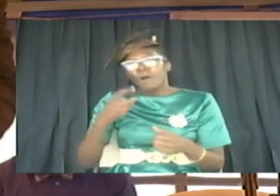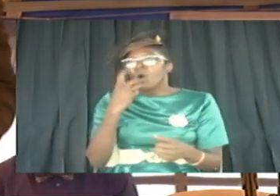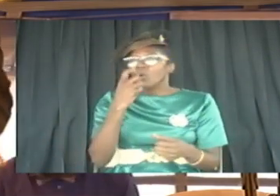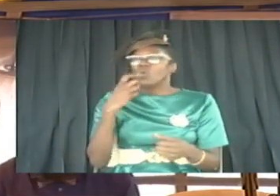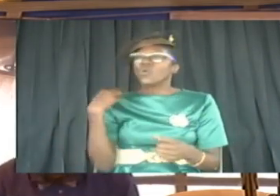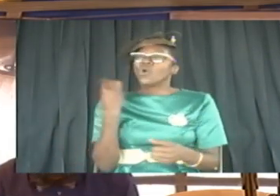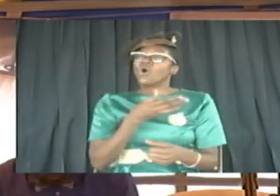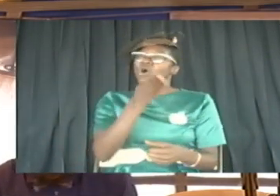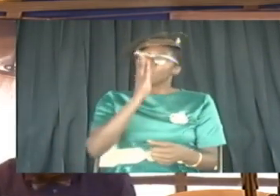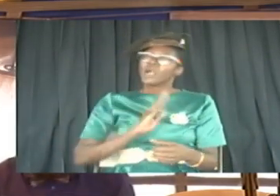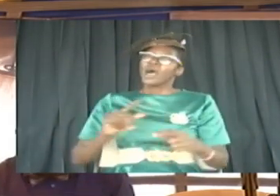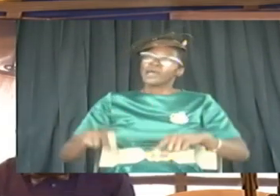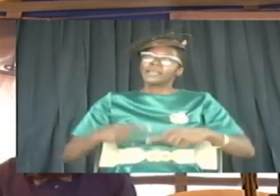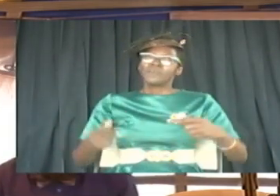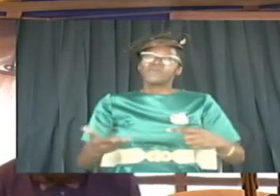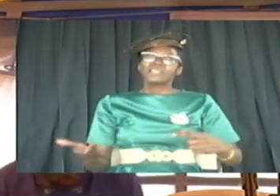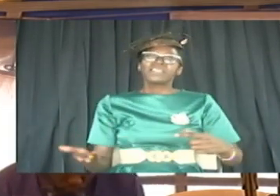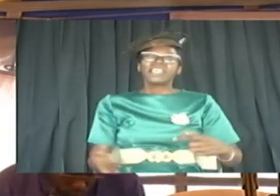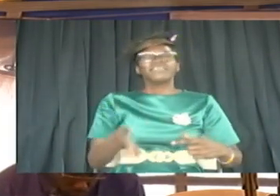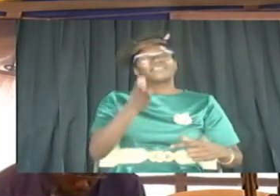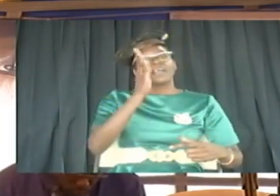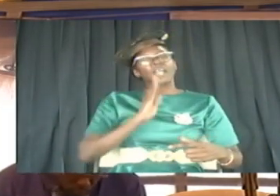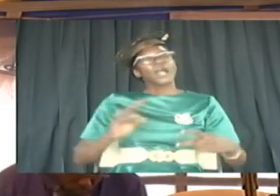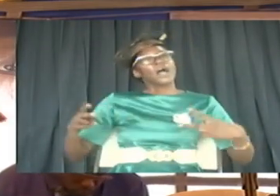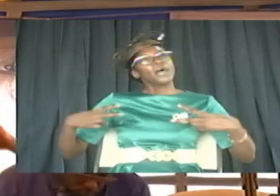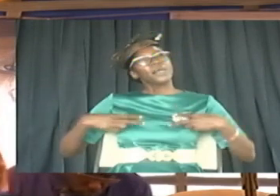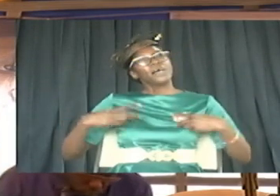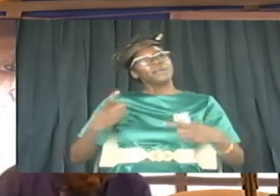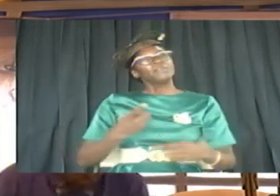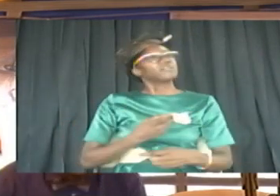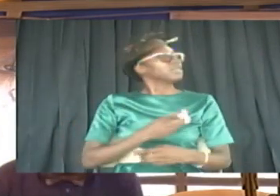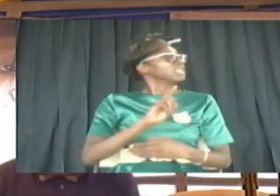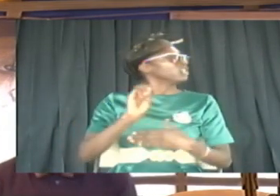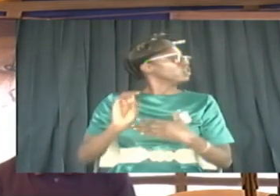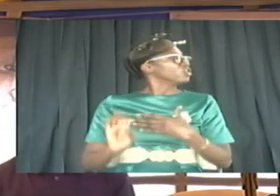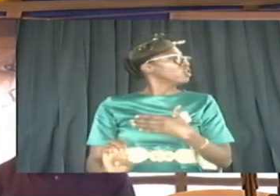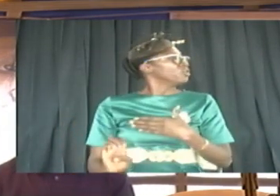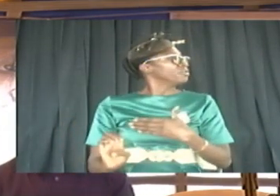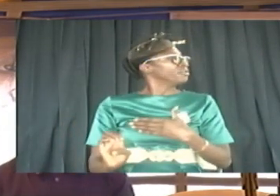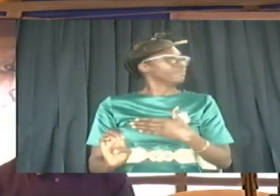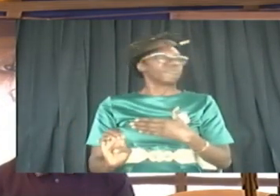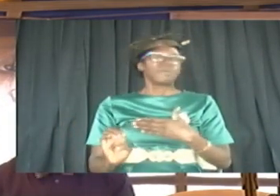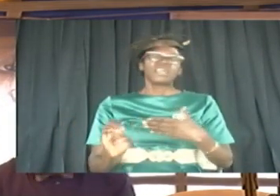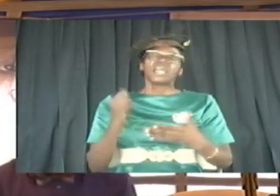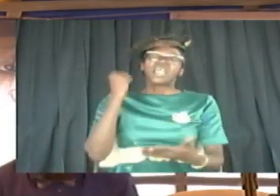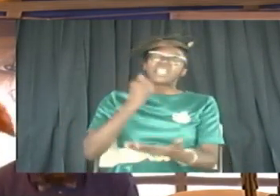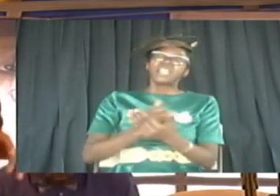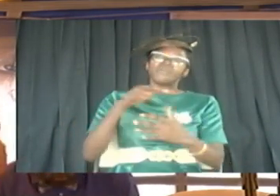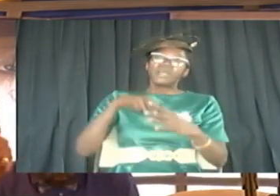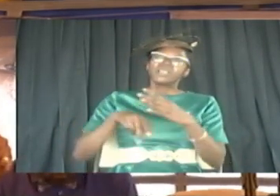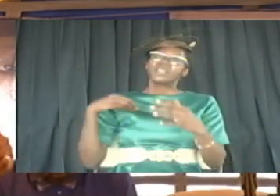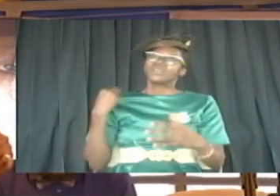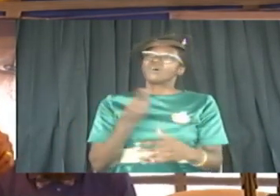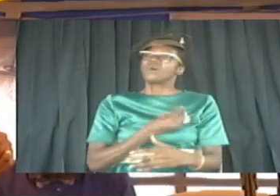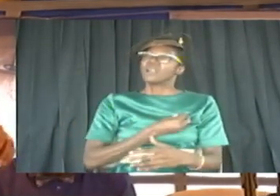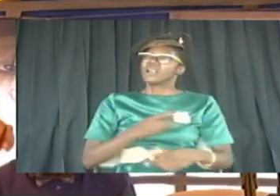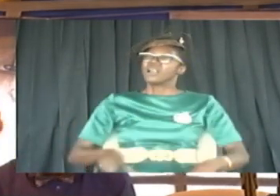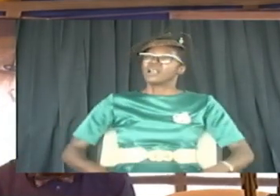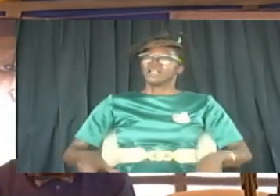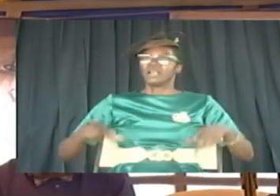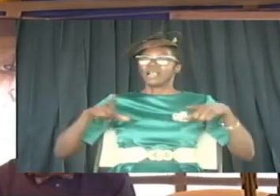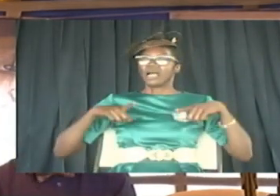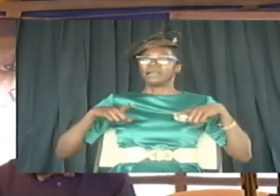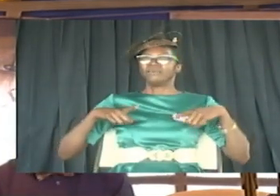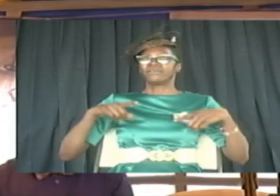great things that he has done, amen, in our lives. Greetings in the